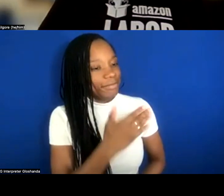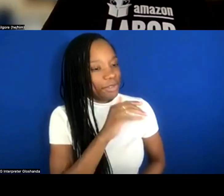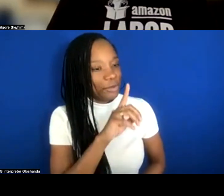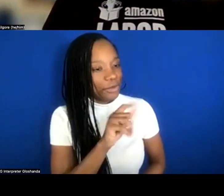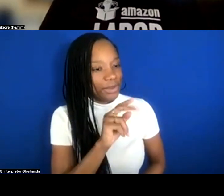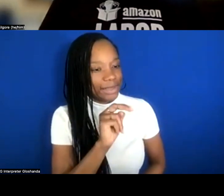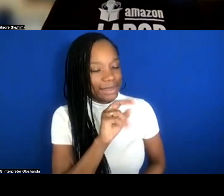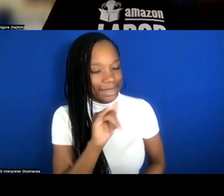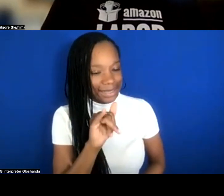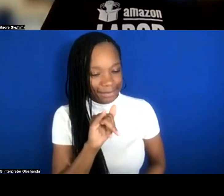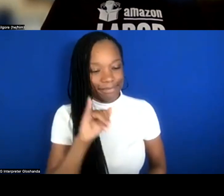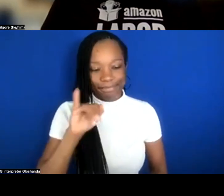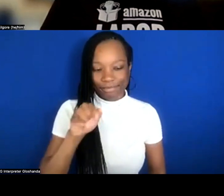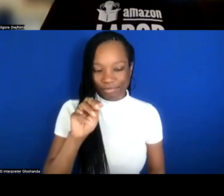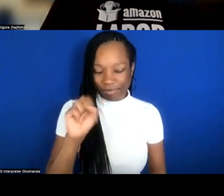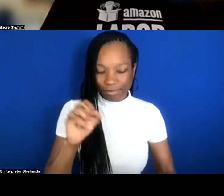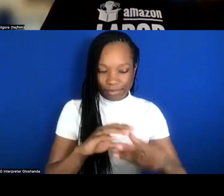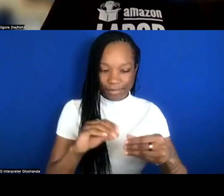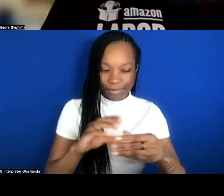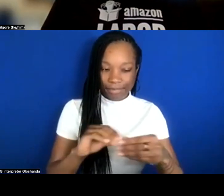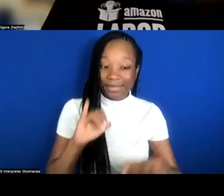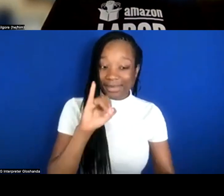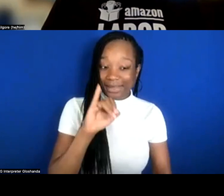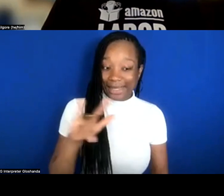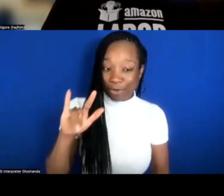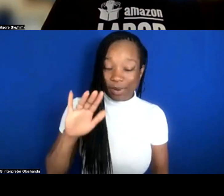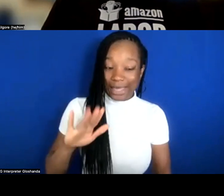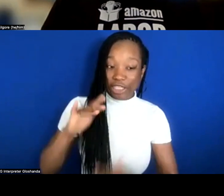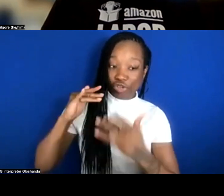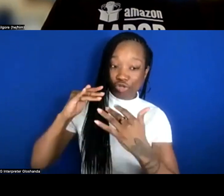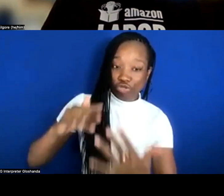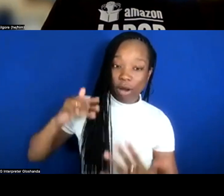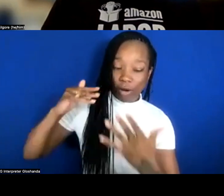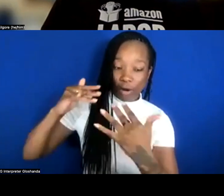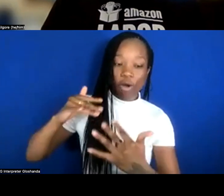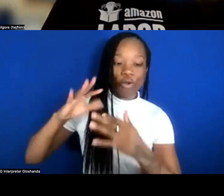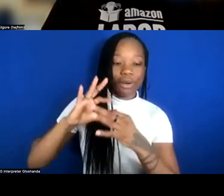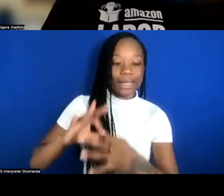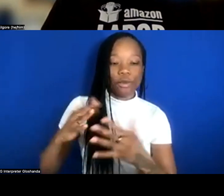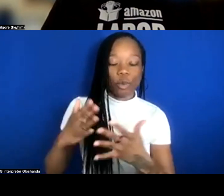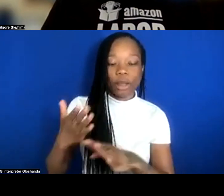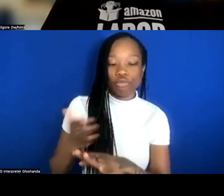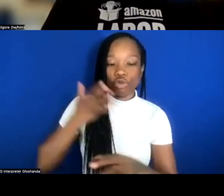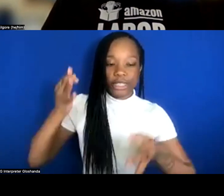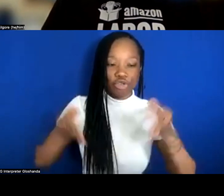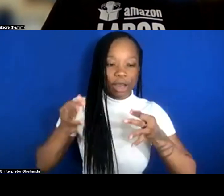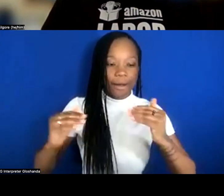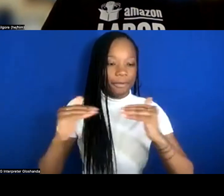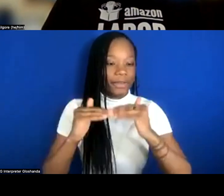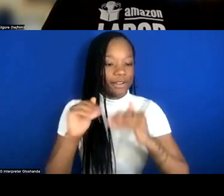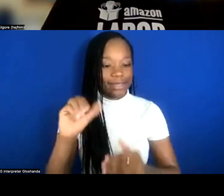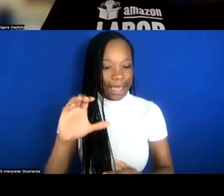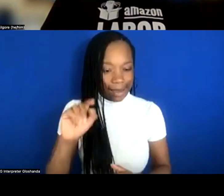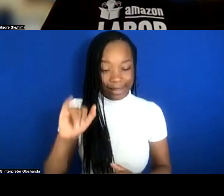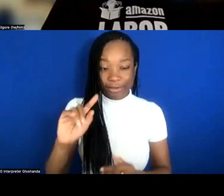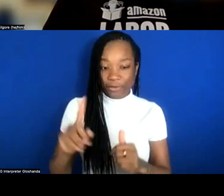the struggle in Illinois consolidated around the issue of the Pretrial Fairness Act, which was the first law nationwide to